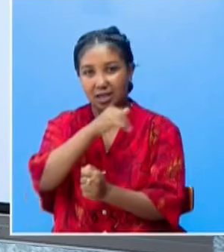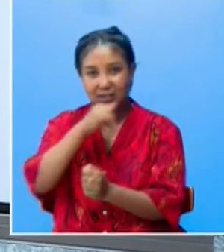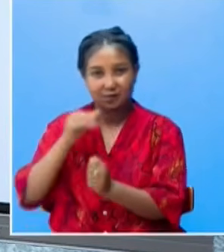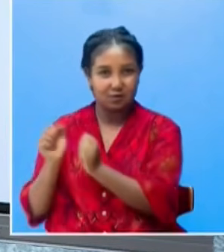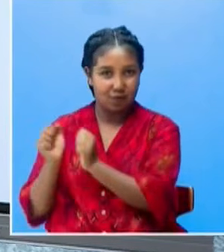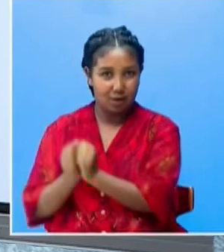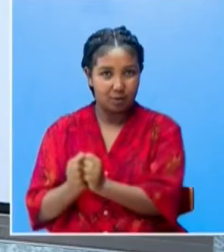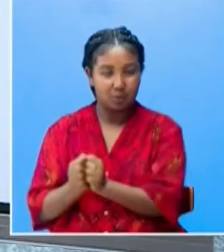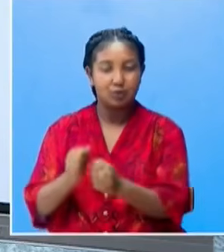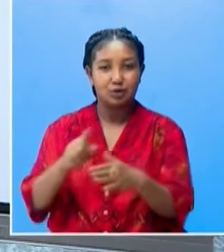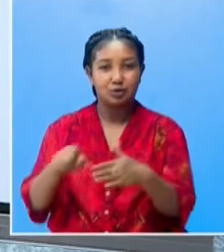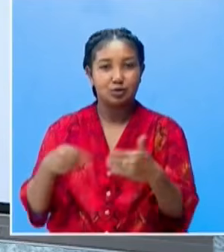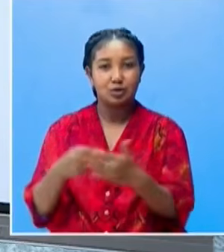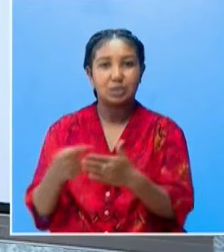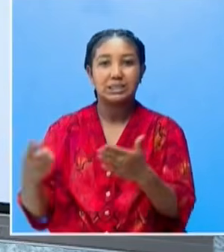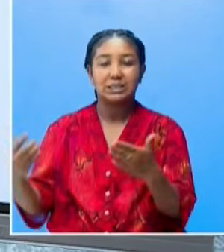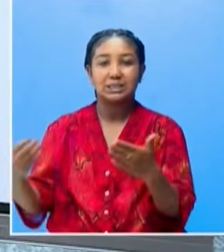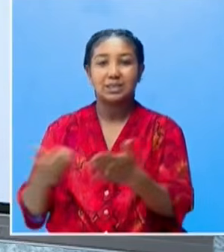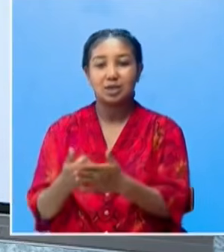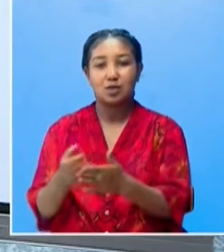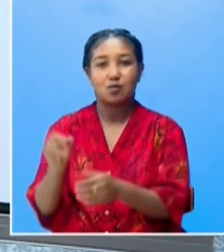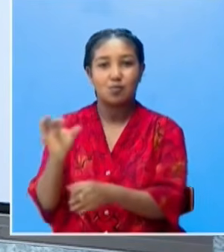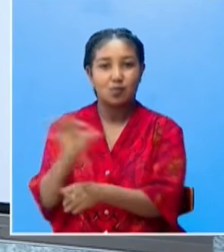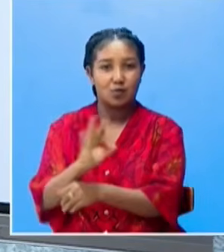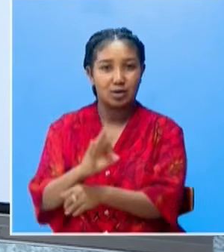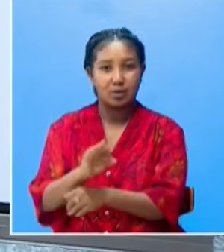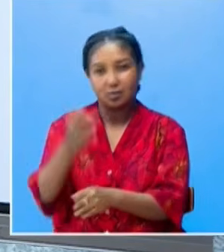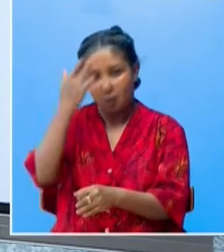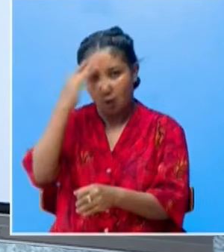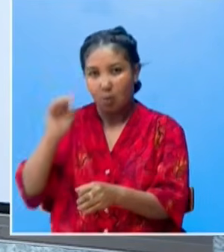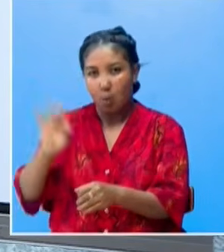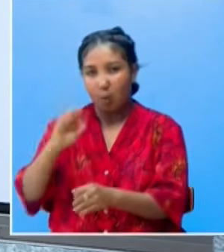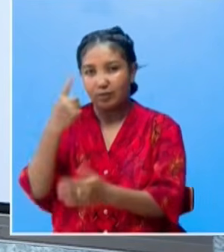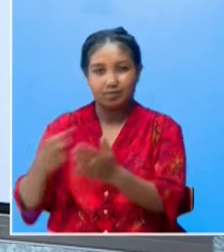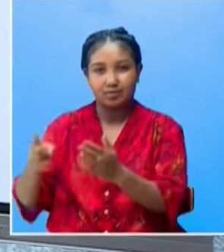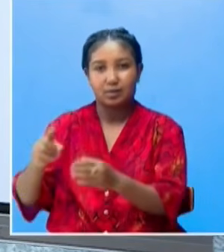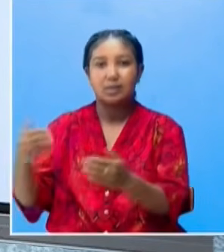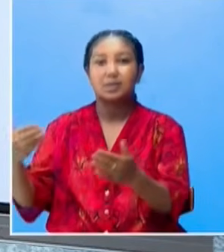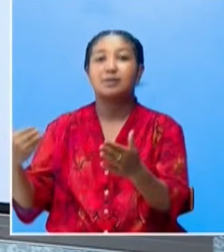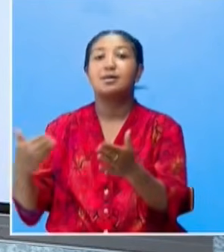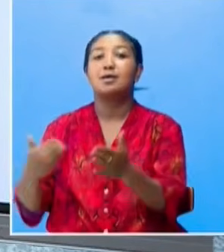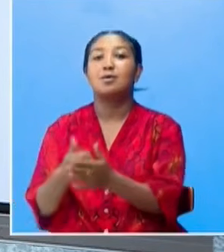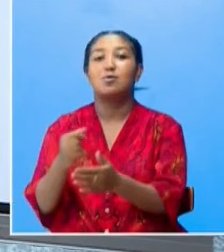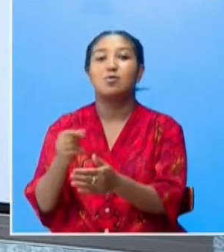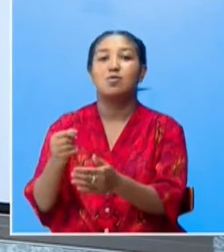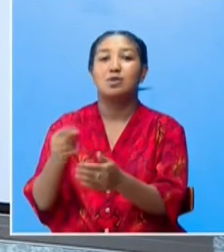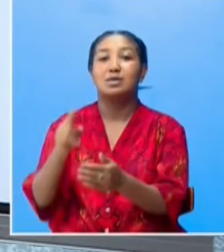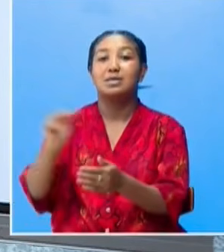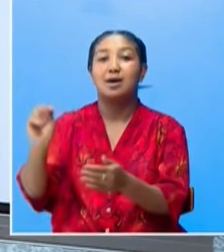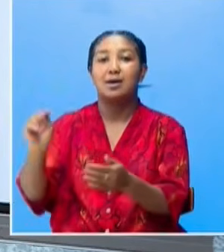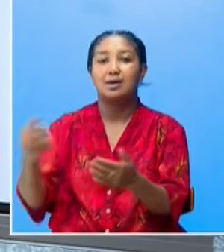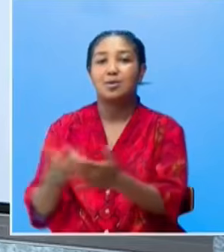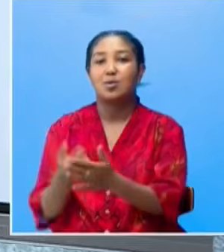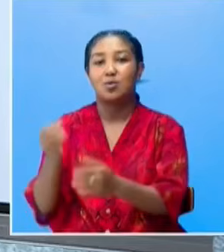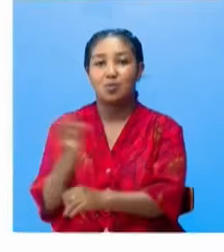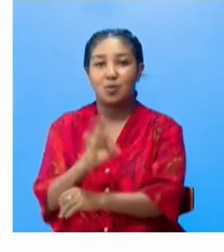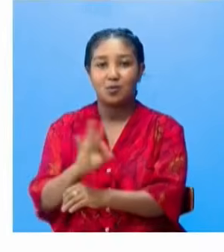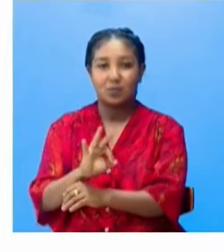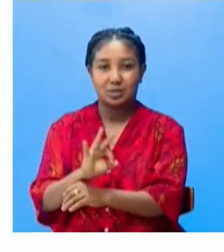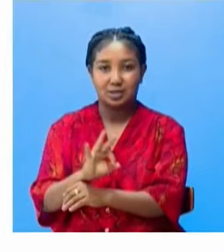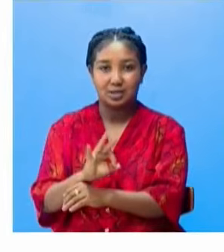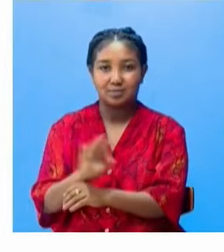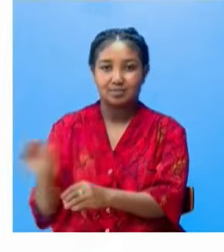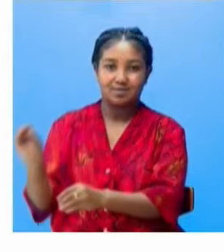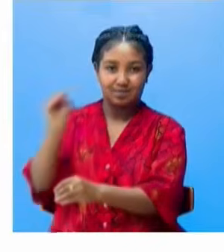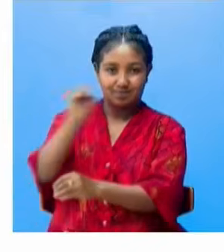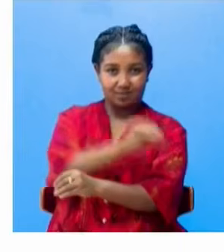right? So the new movie, we don't simply say movie, but the new movie, okay? The new